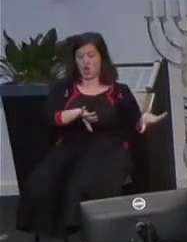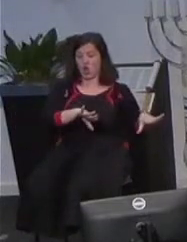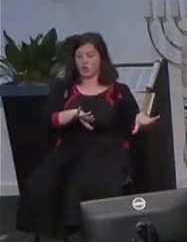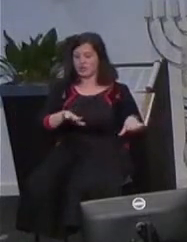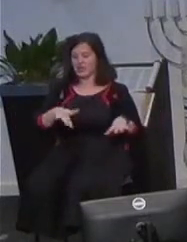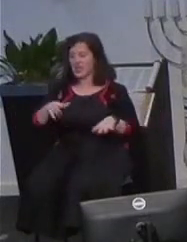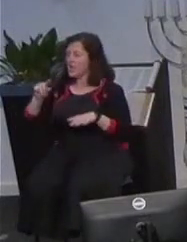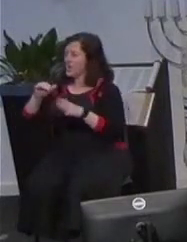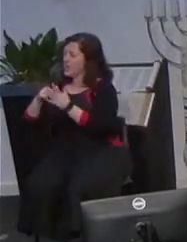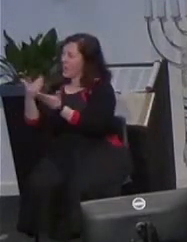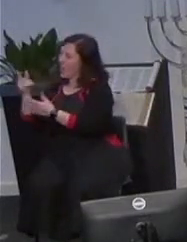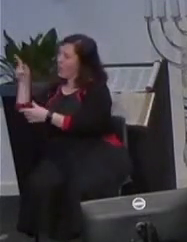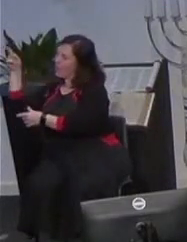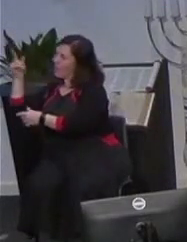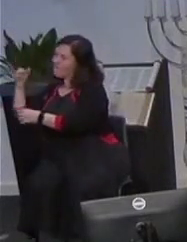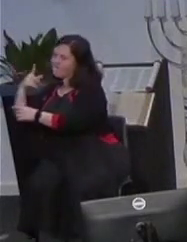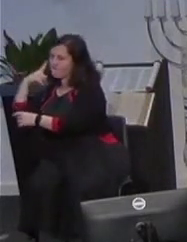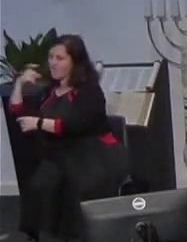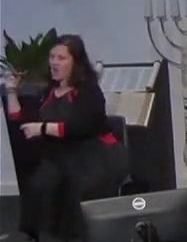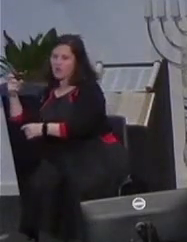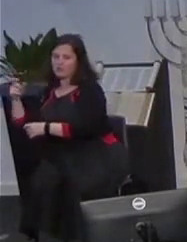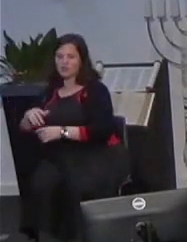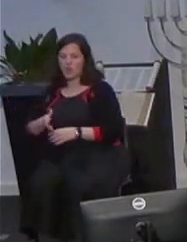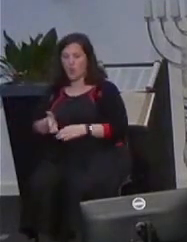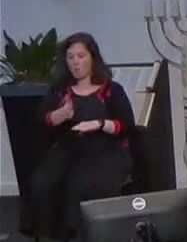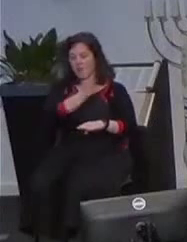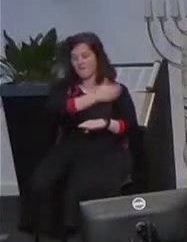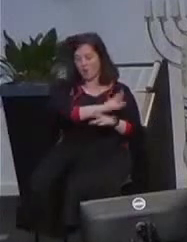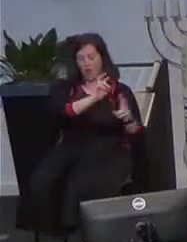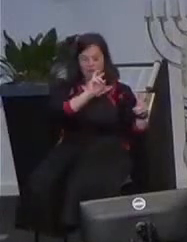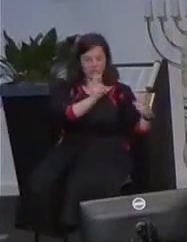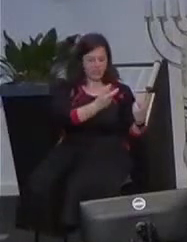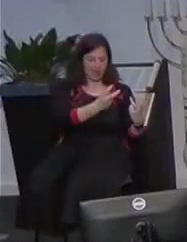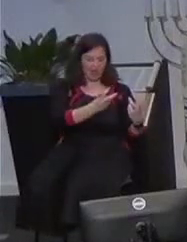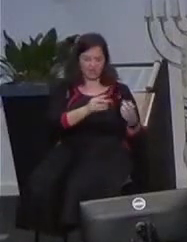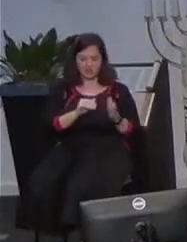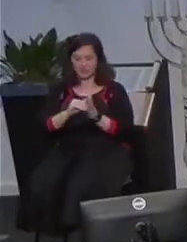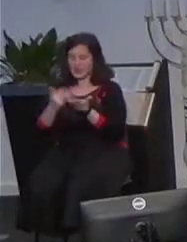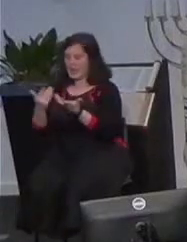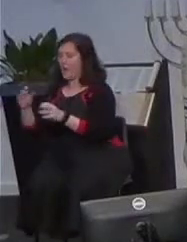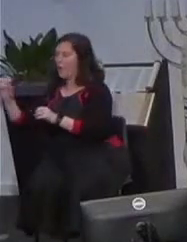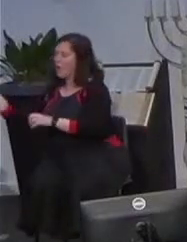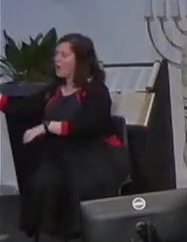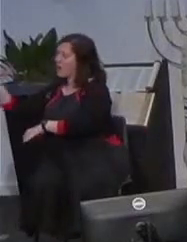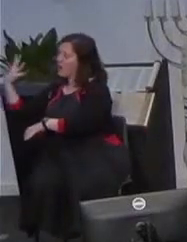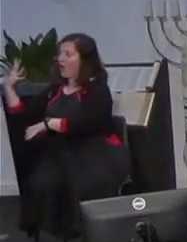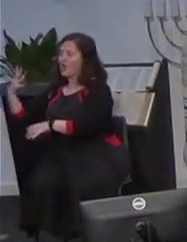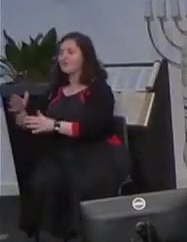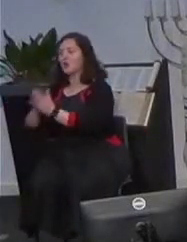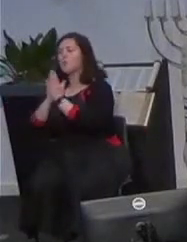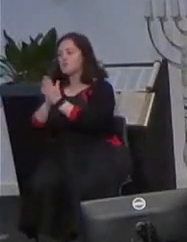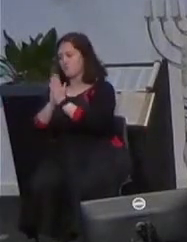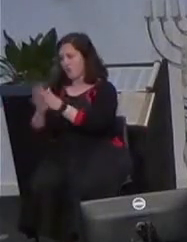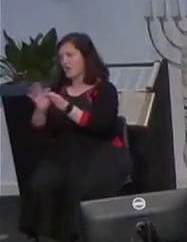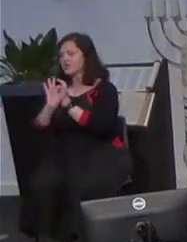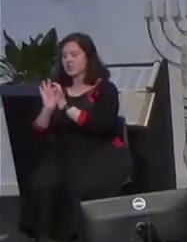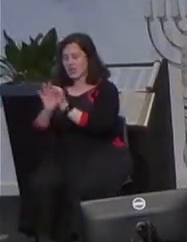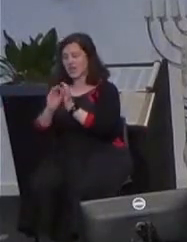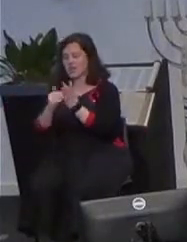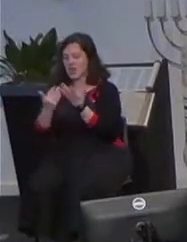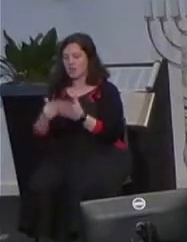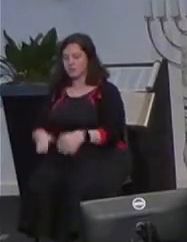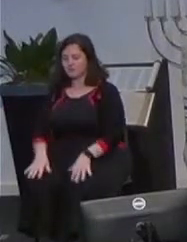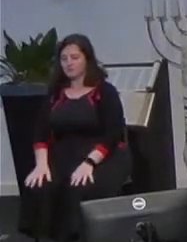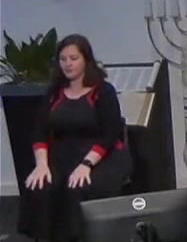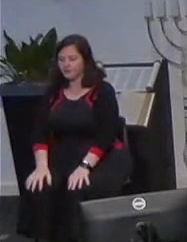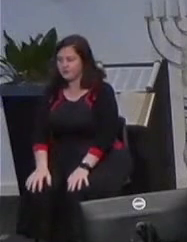me. Once I lived in darkness, now my life is filled with light. Let's pray together.